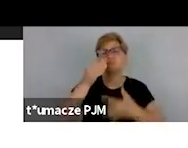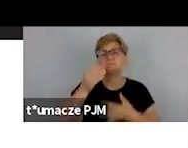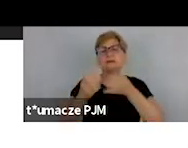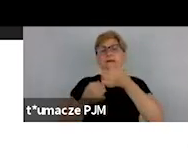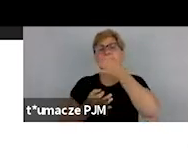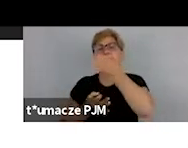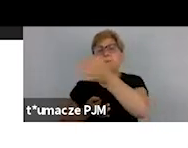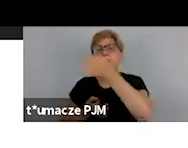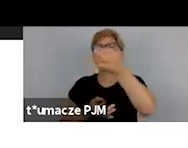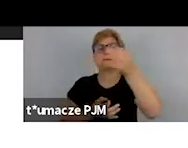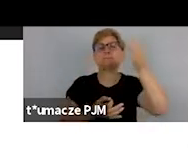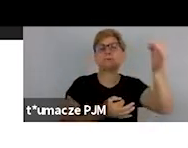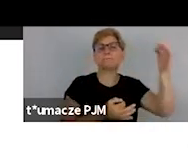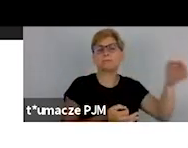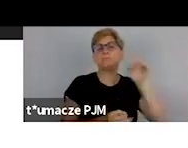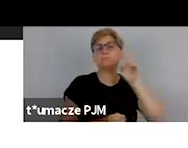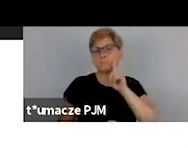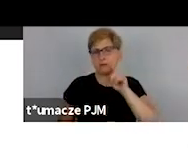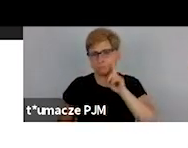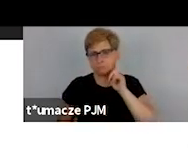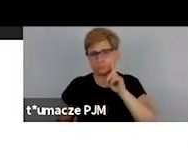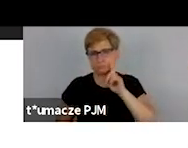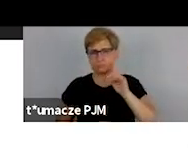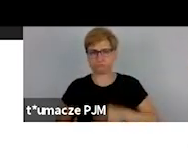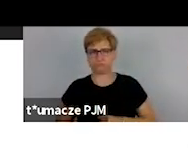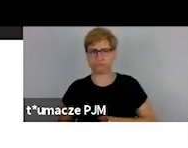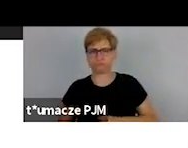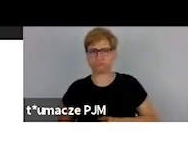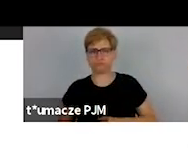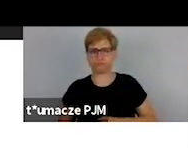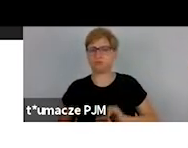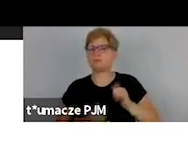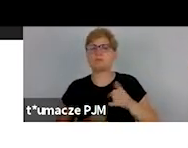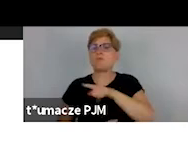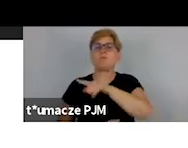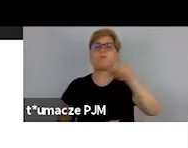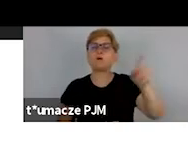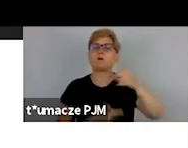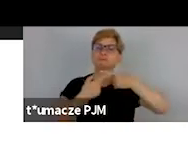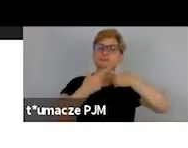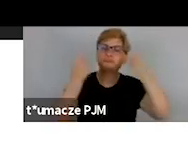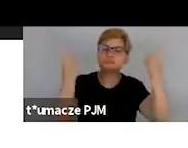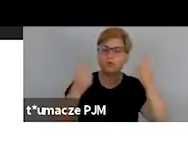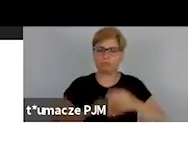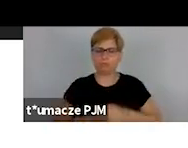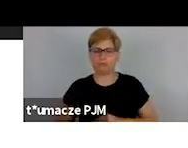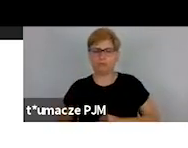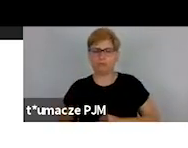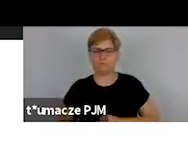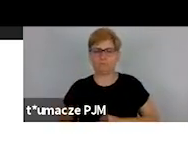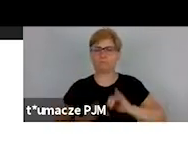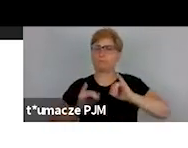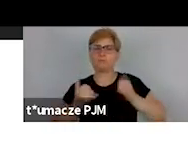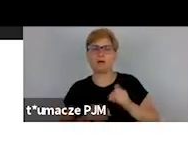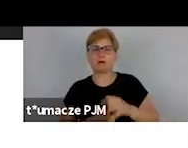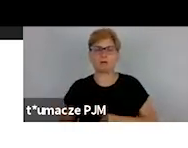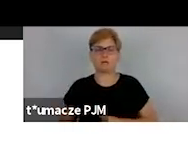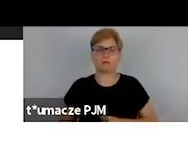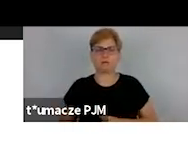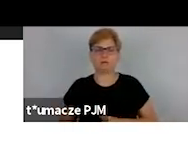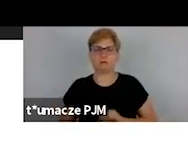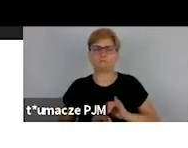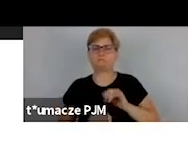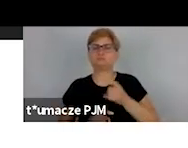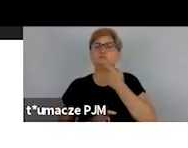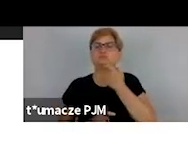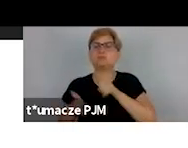about being men and about being women and about men's relationships to women. And what we saw was that there were